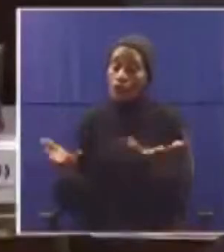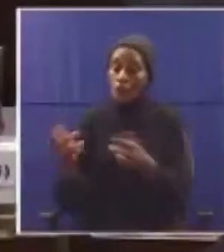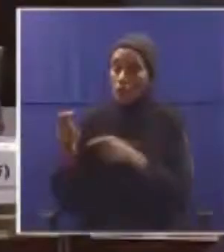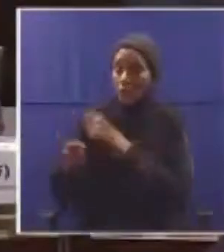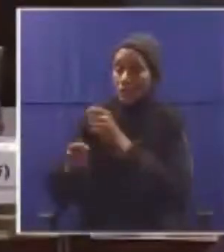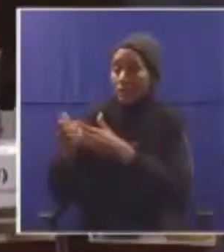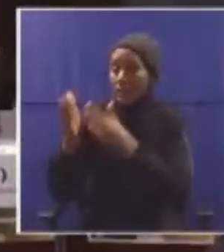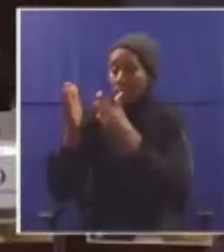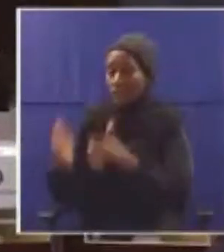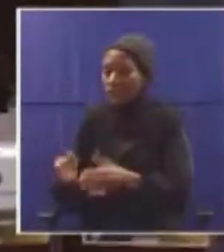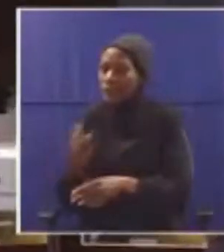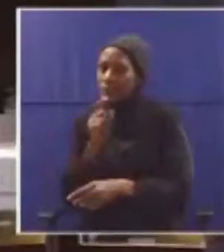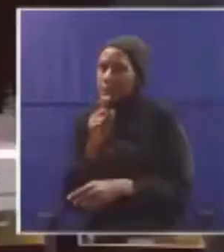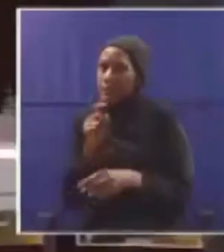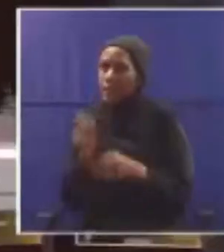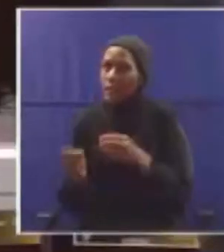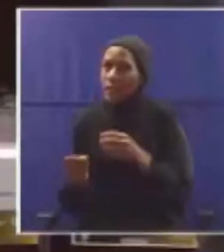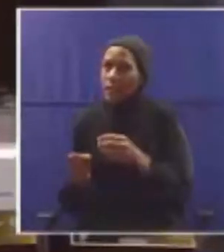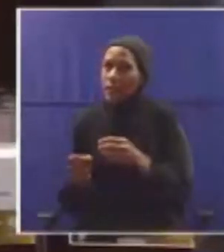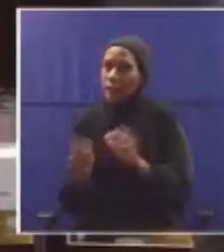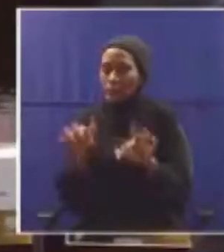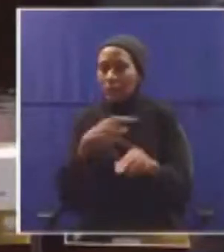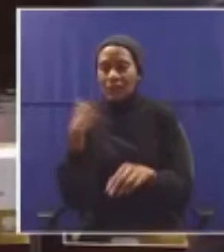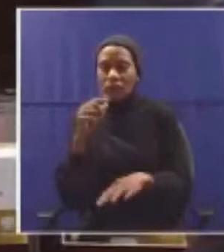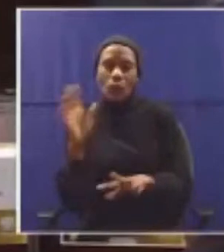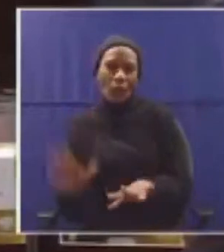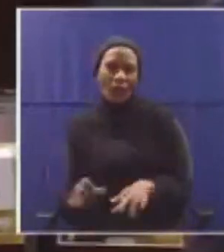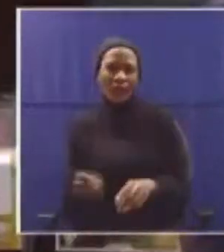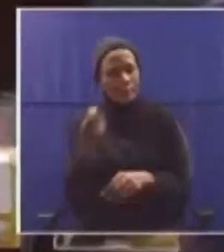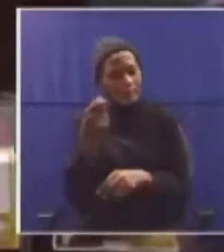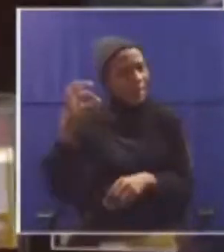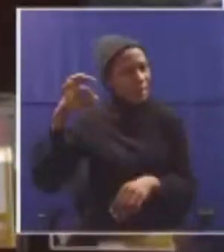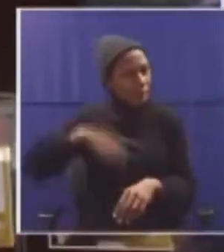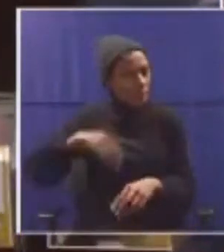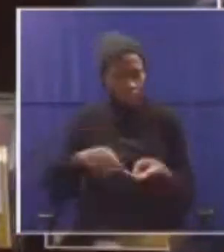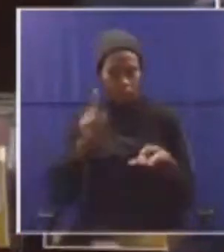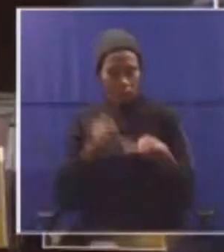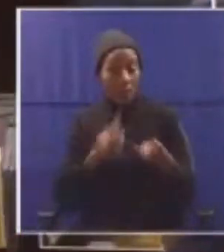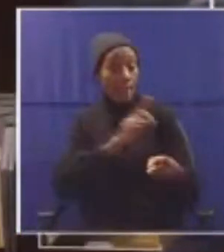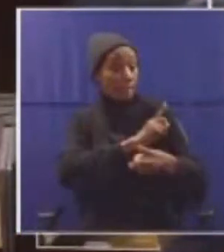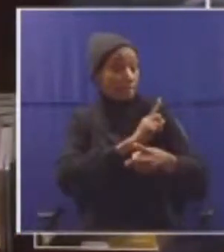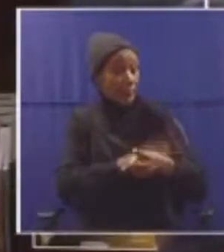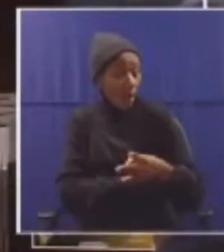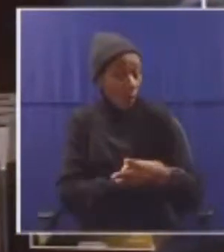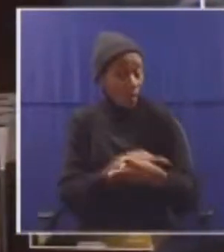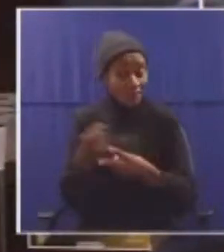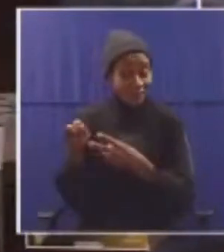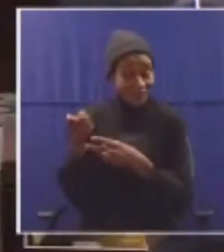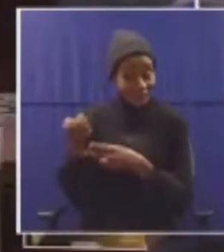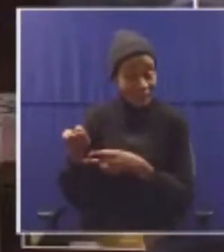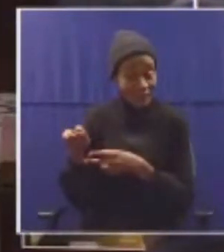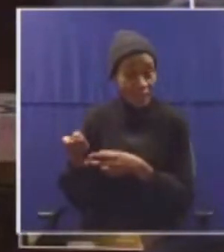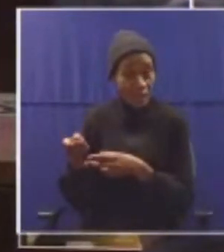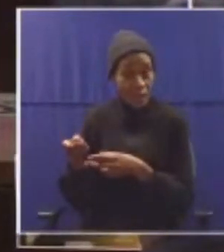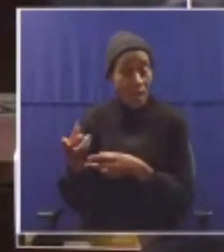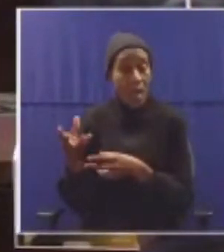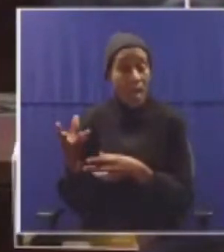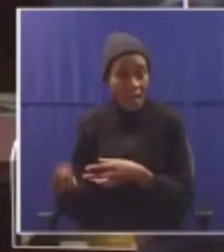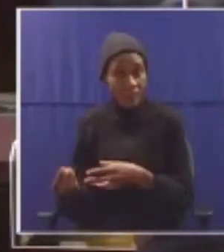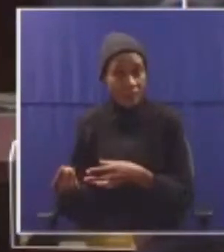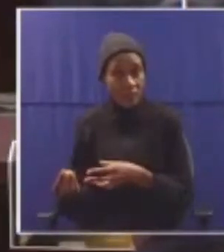not only by prospect of salaries, but also by the powers that traditional leaders think they have over a